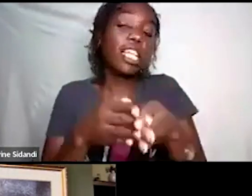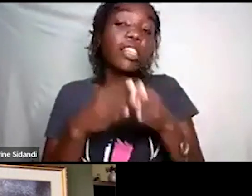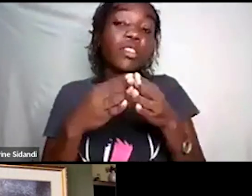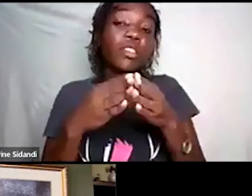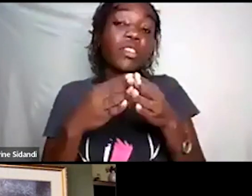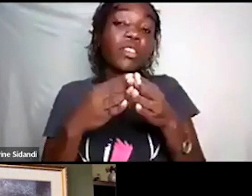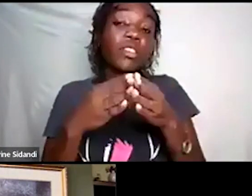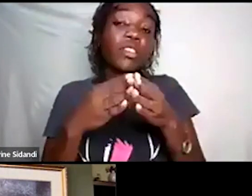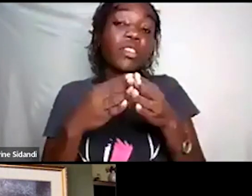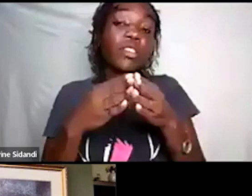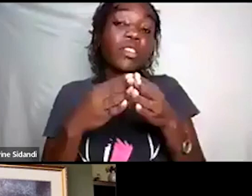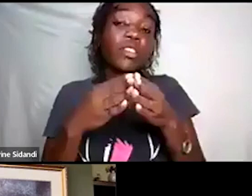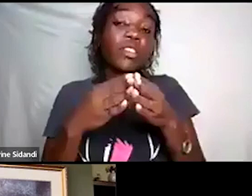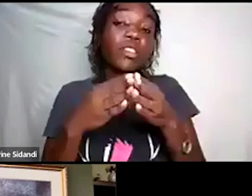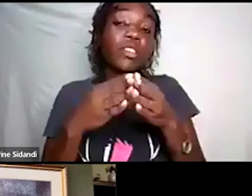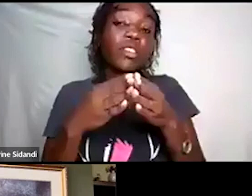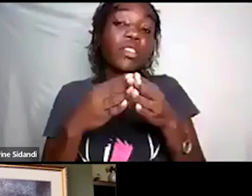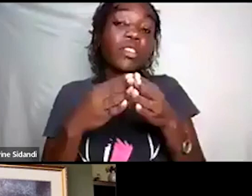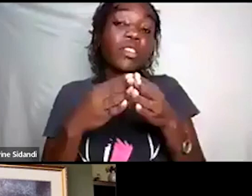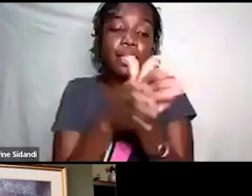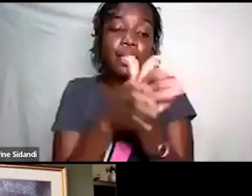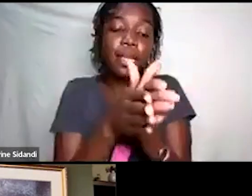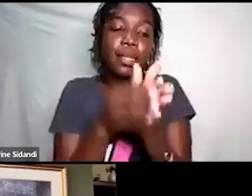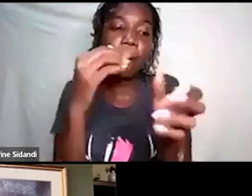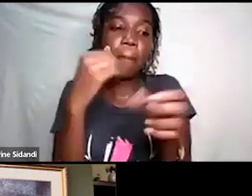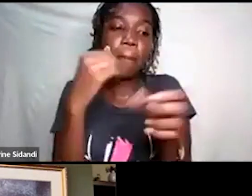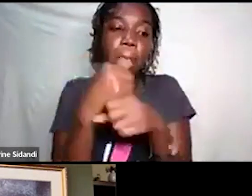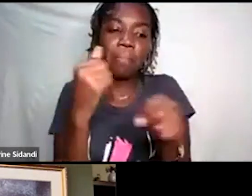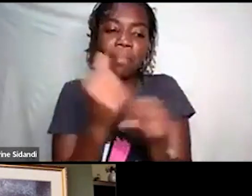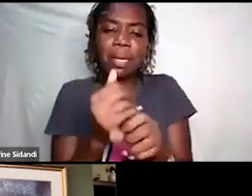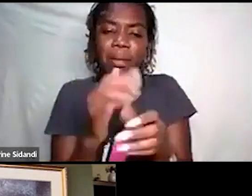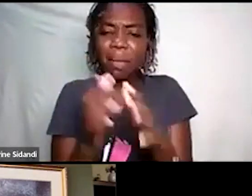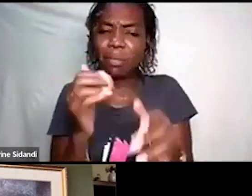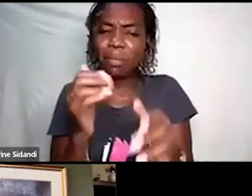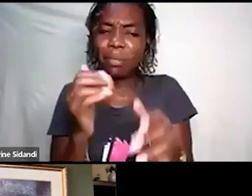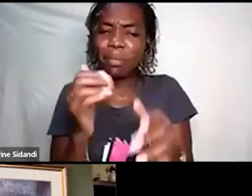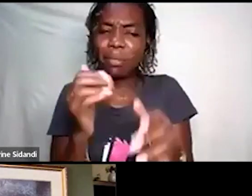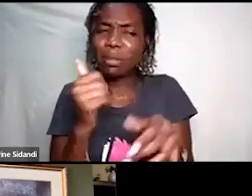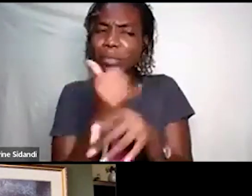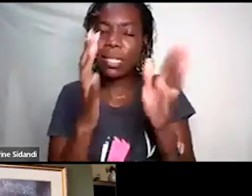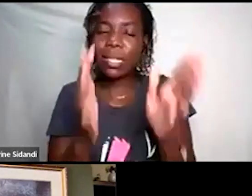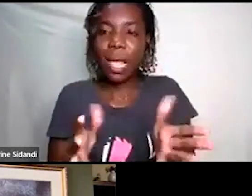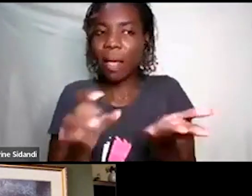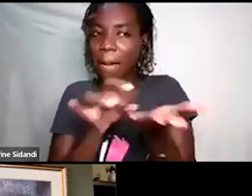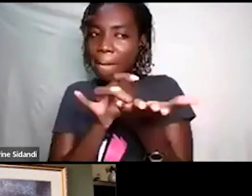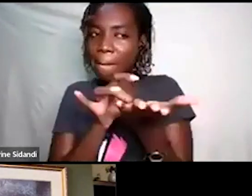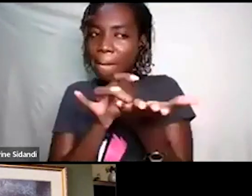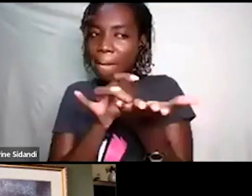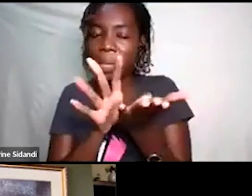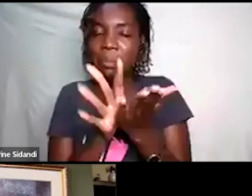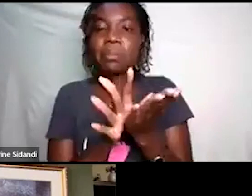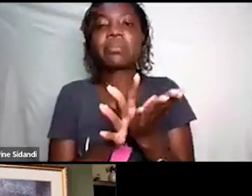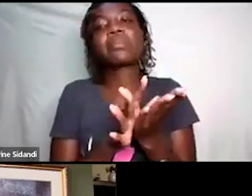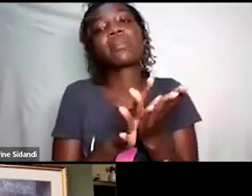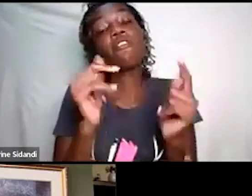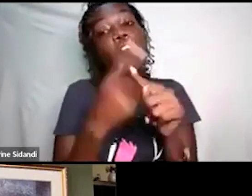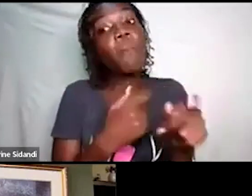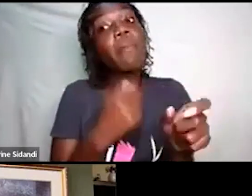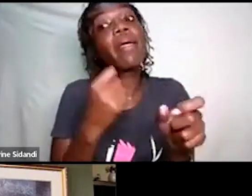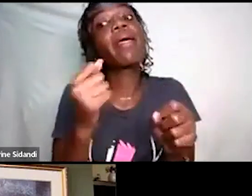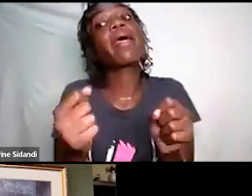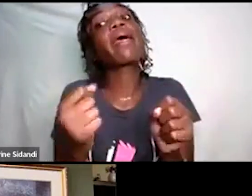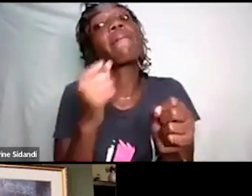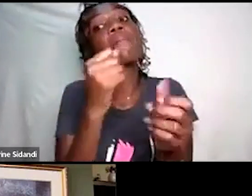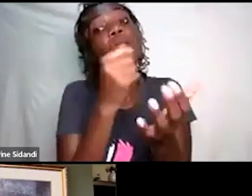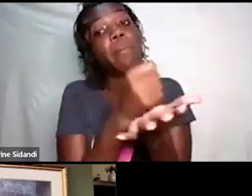that actually ended up in the harasser being terminated from employment. It was, yeah, I